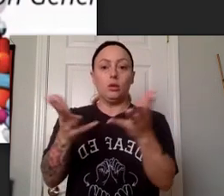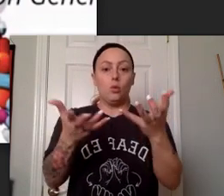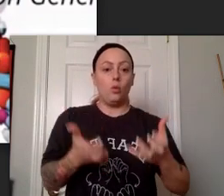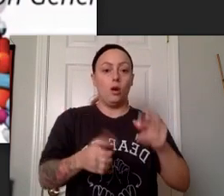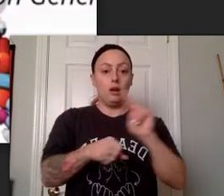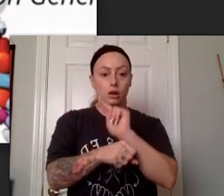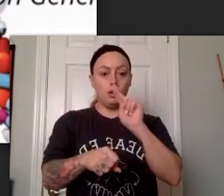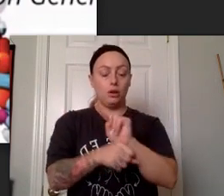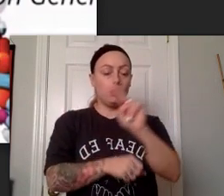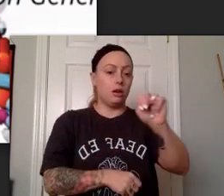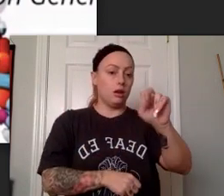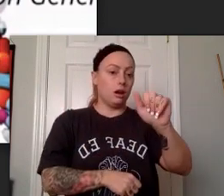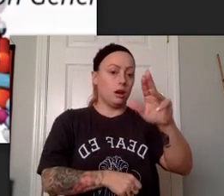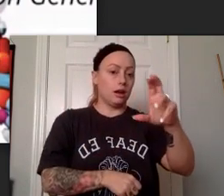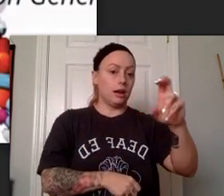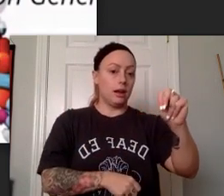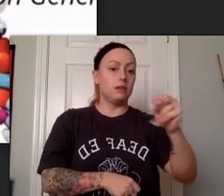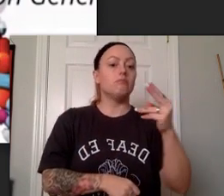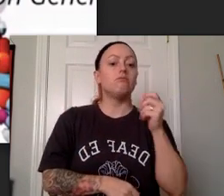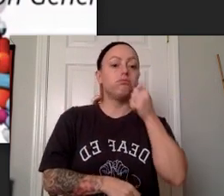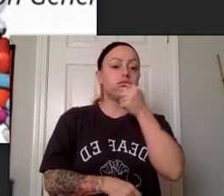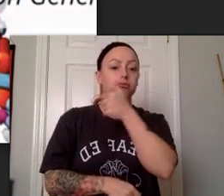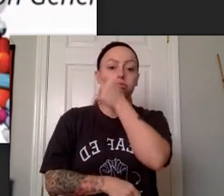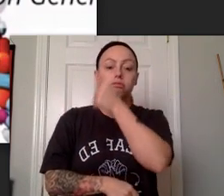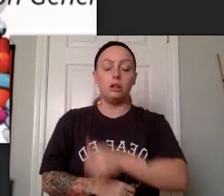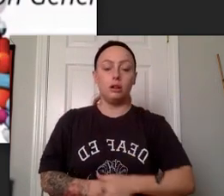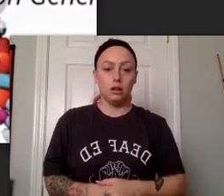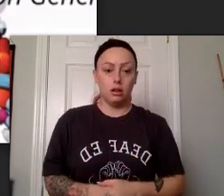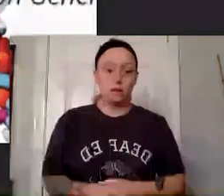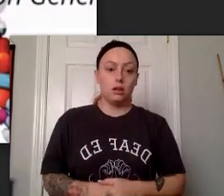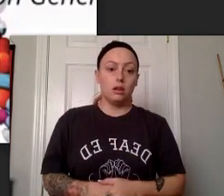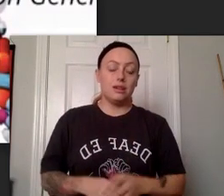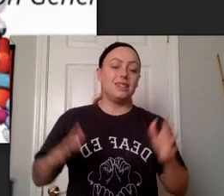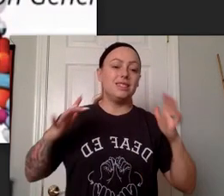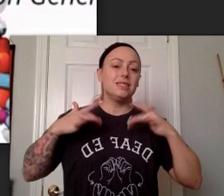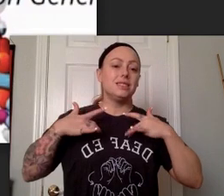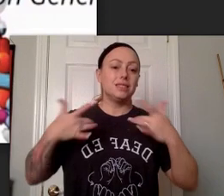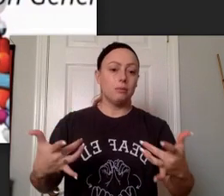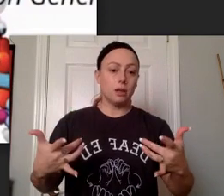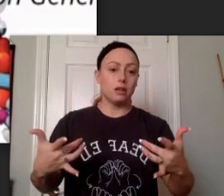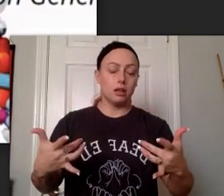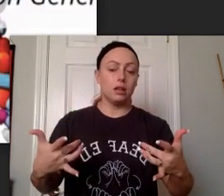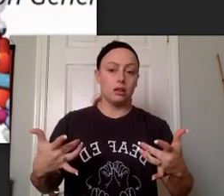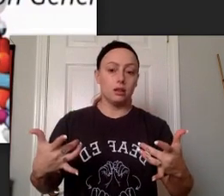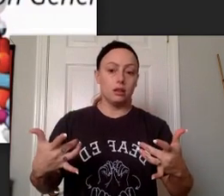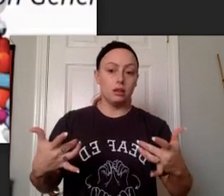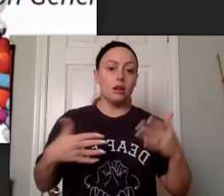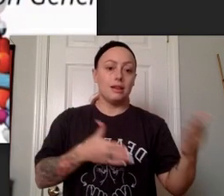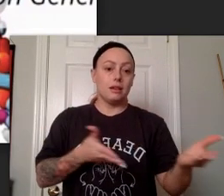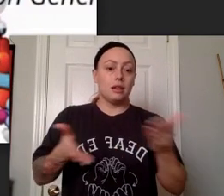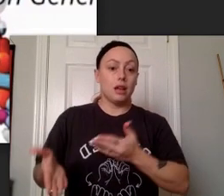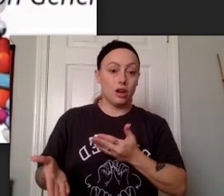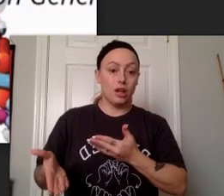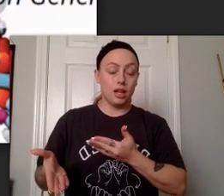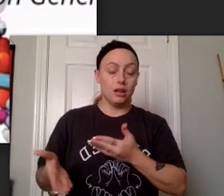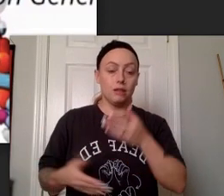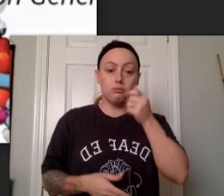Today in 2022, most law enforcement departments across Colorado carry it. Many schools are starting